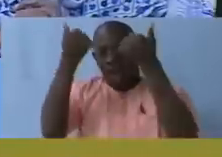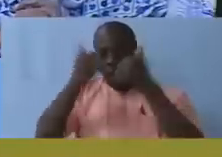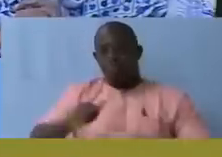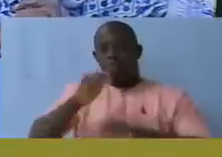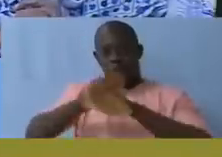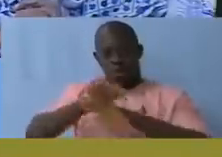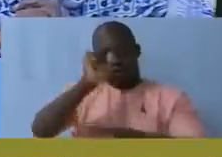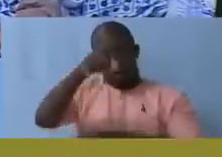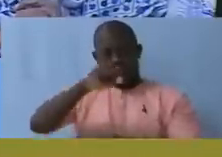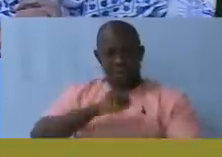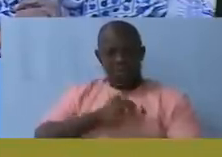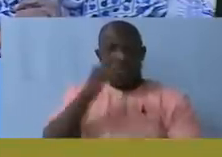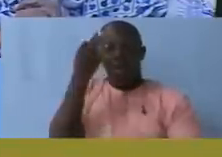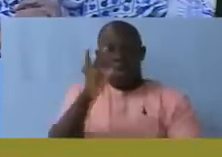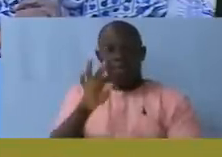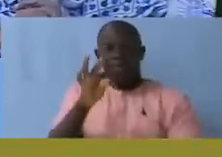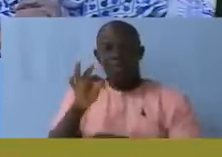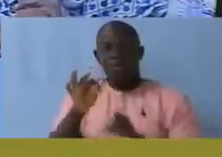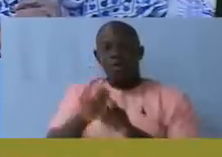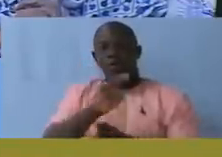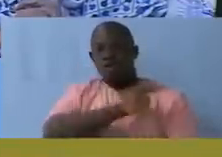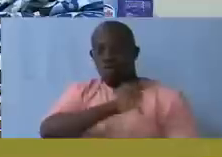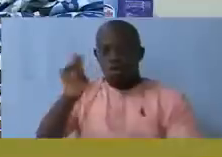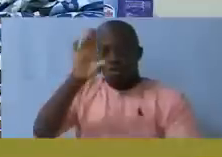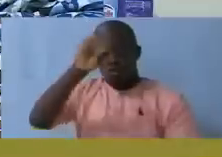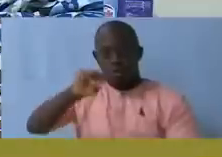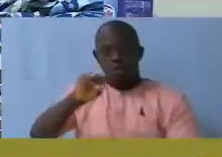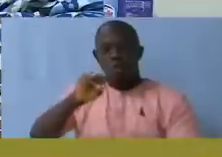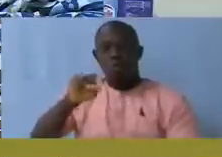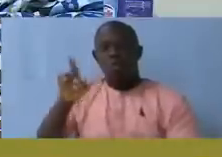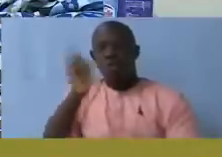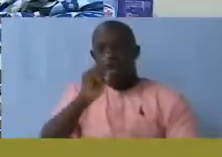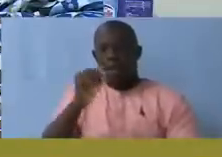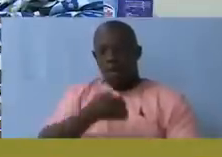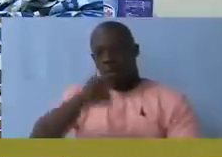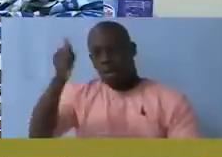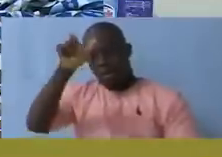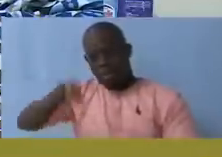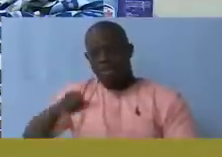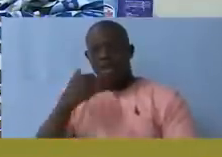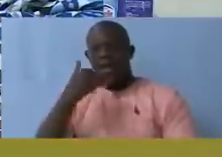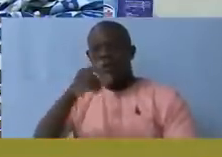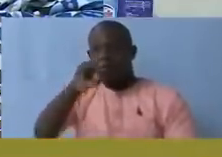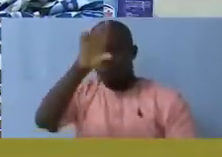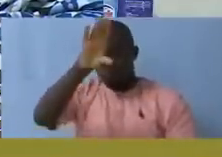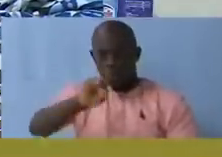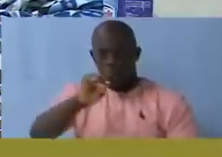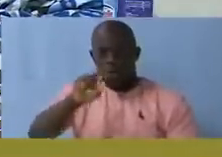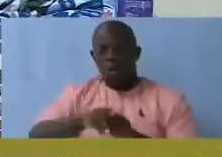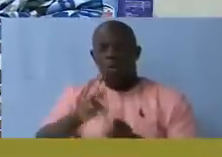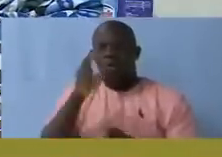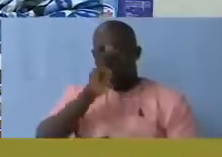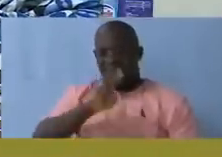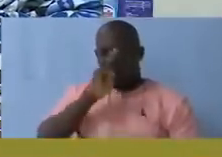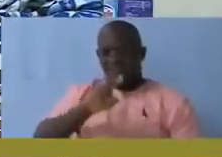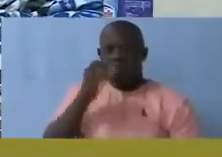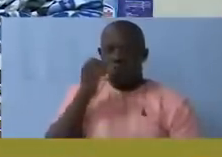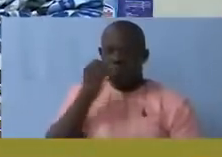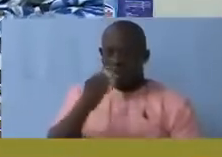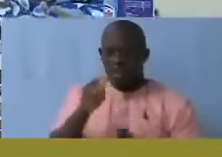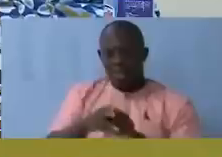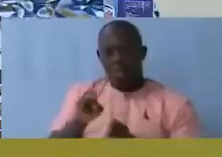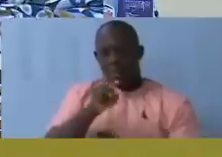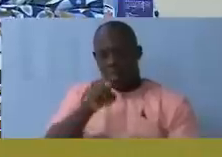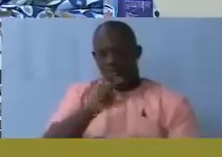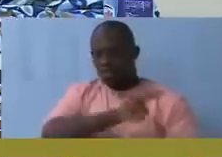are, of not doing what you are told to do, but trying to say, well, this is not in